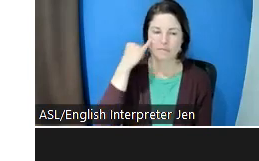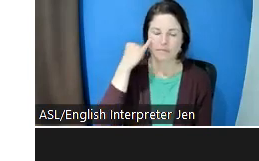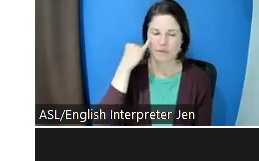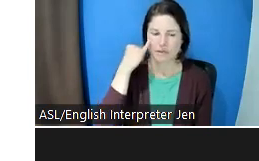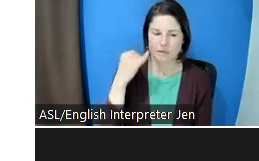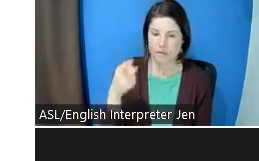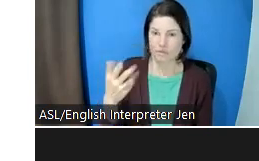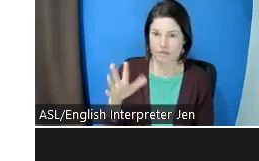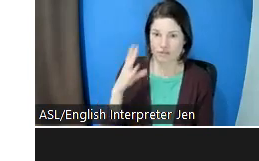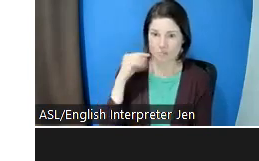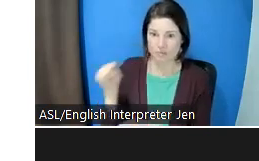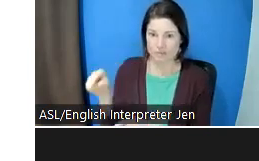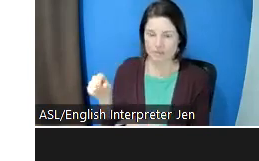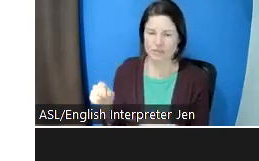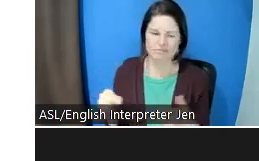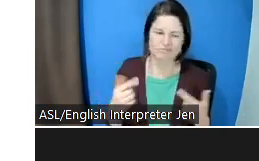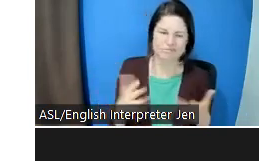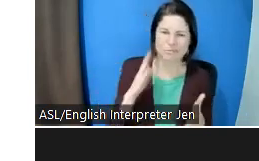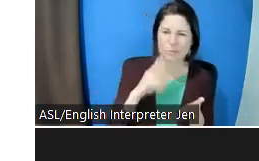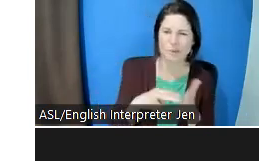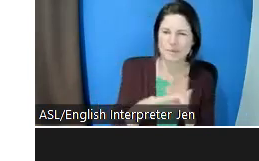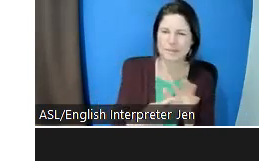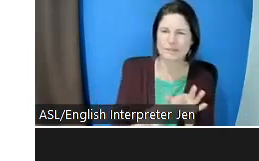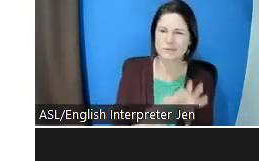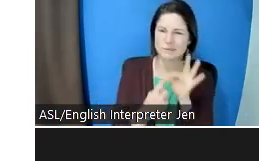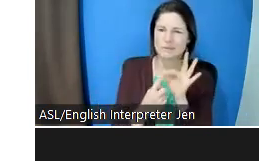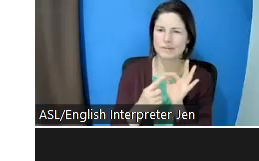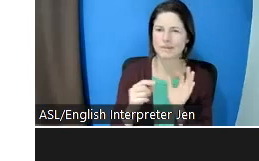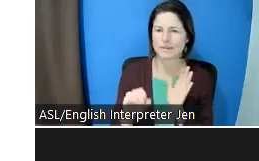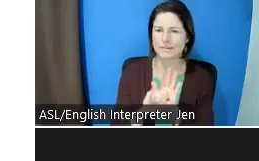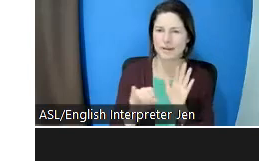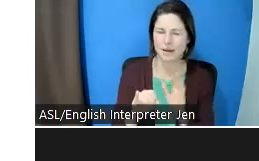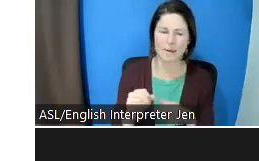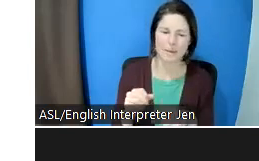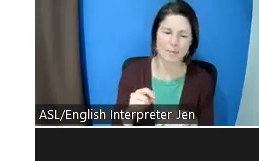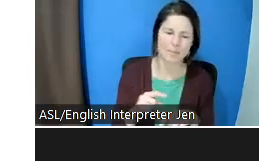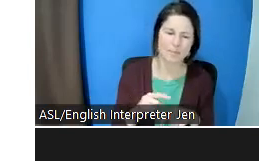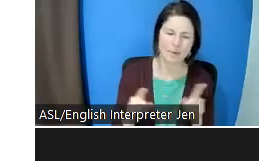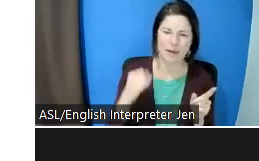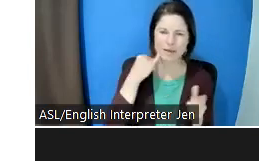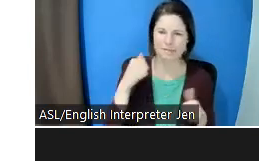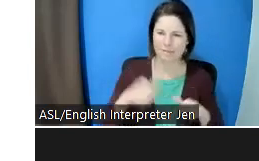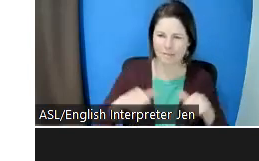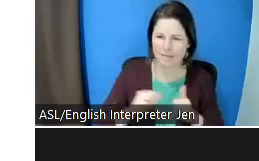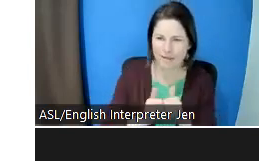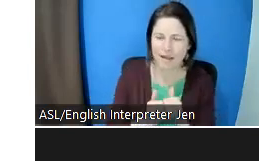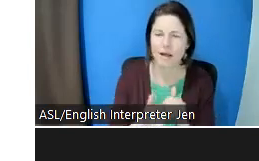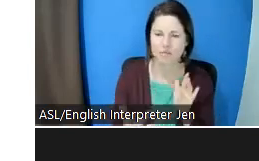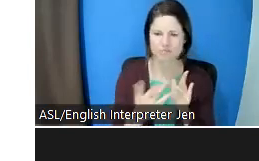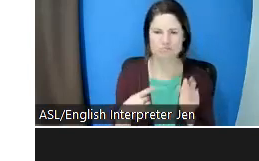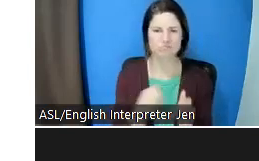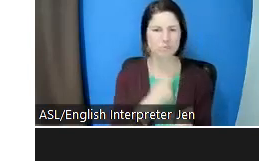not, we're more than happy to help you out with that piece of the application. And